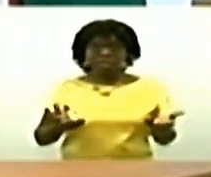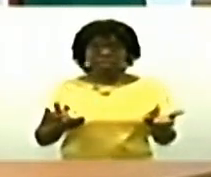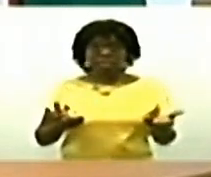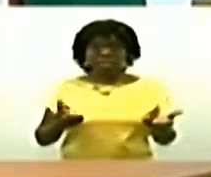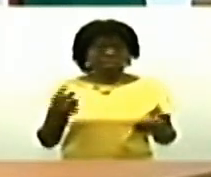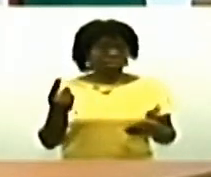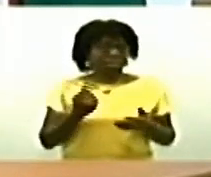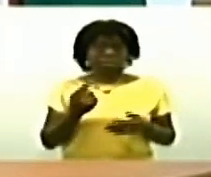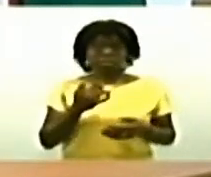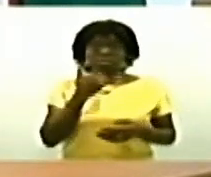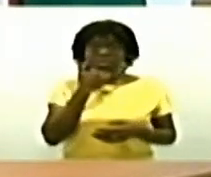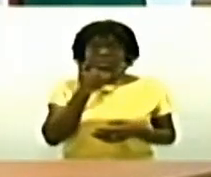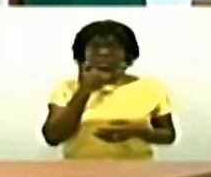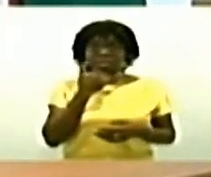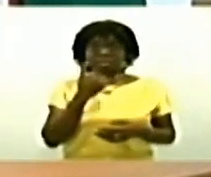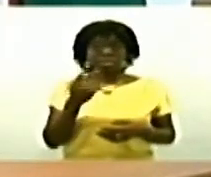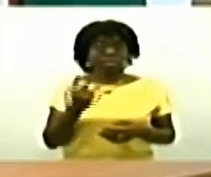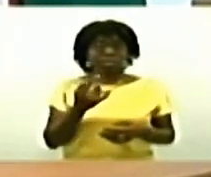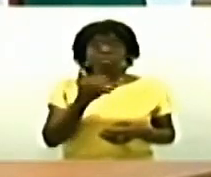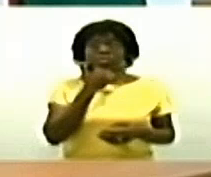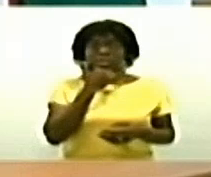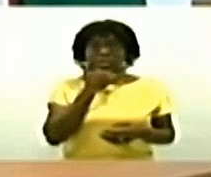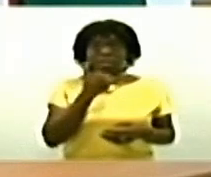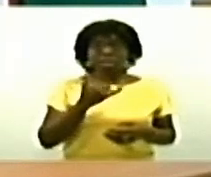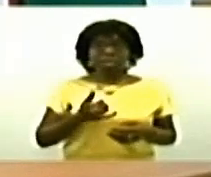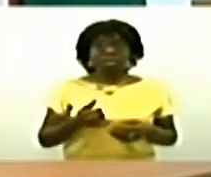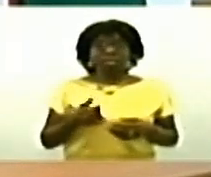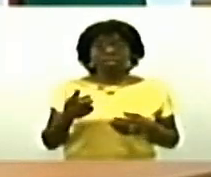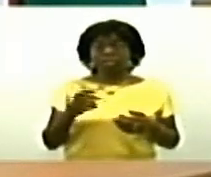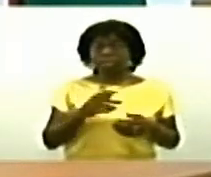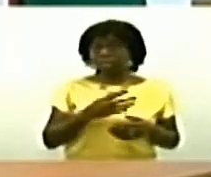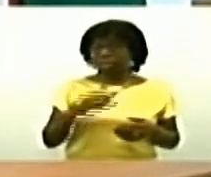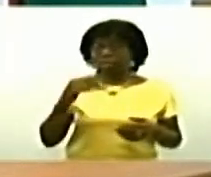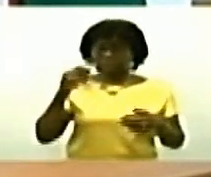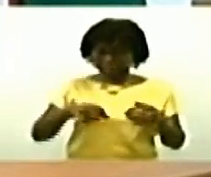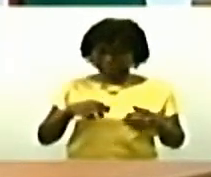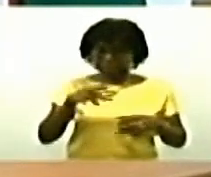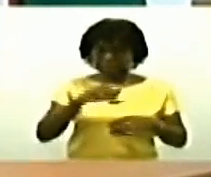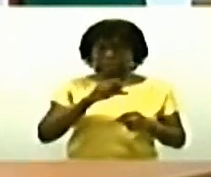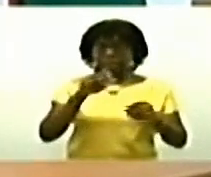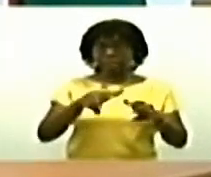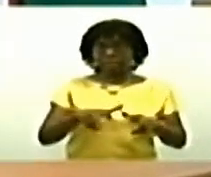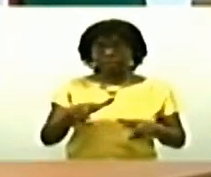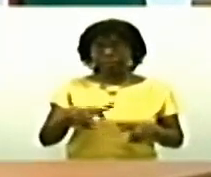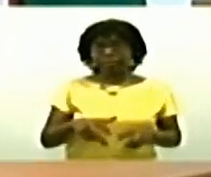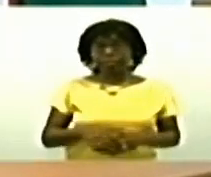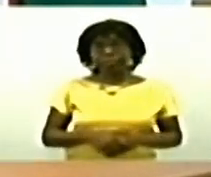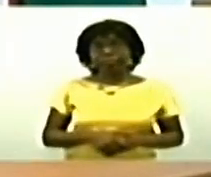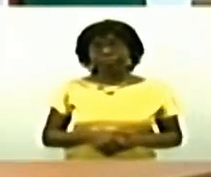Something is wrong, and we have to take the necessary steps to bring back balance.